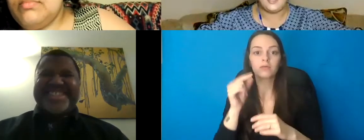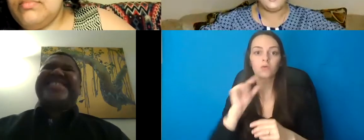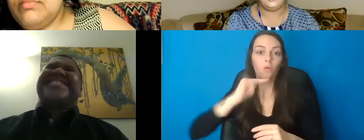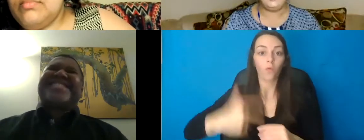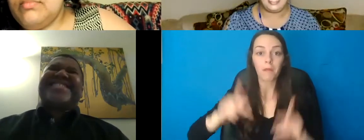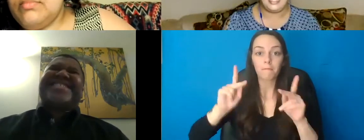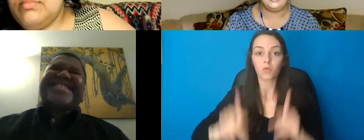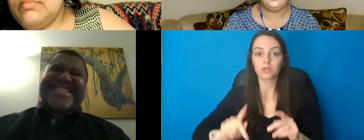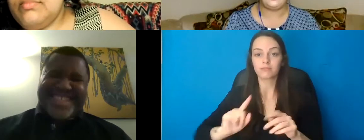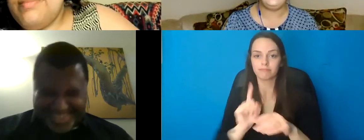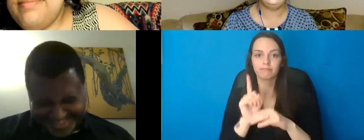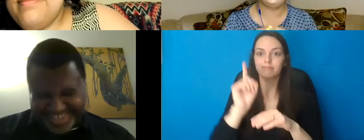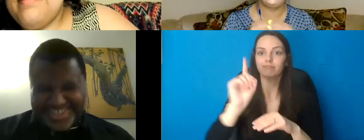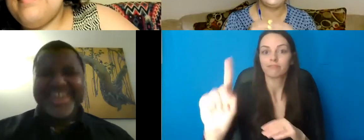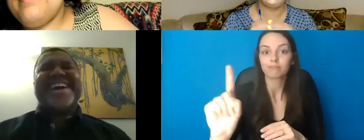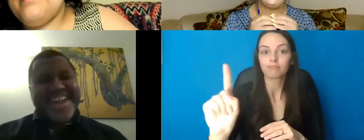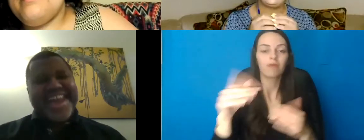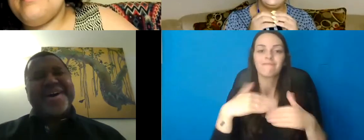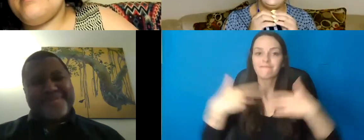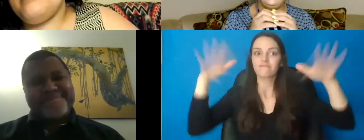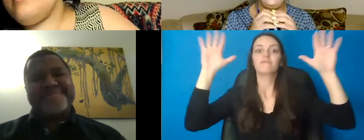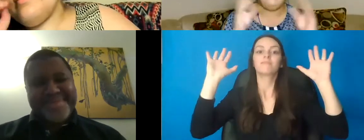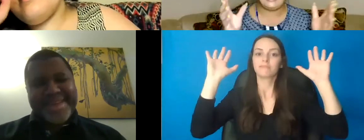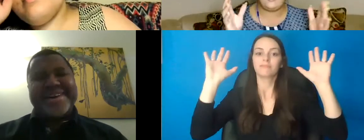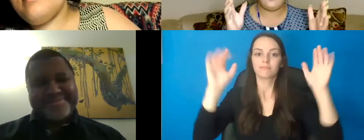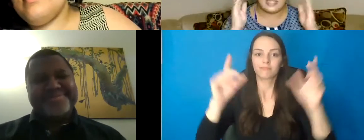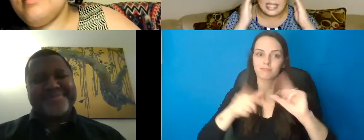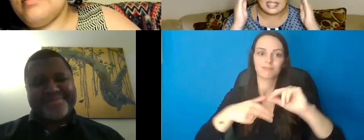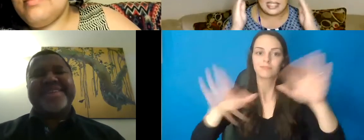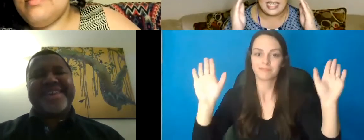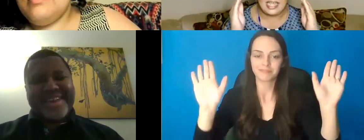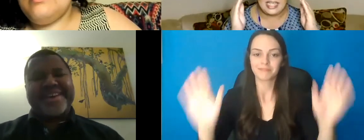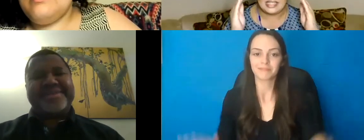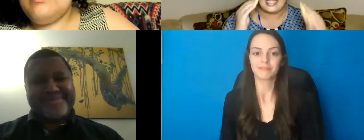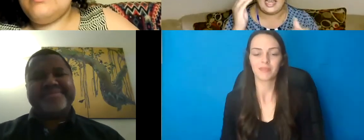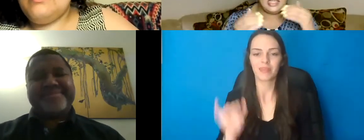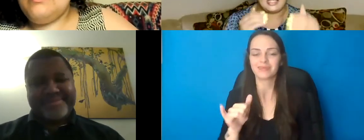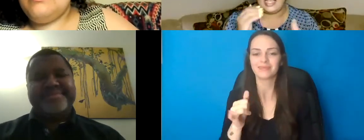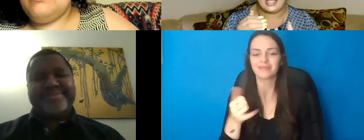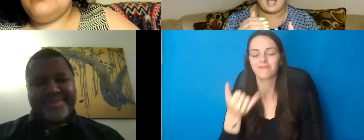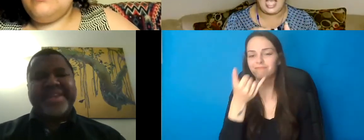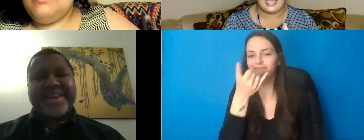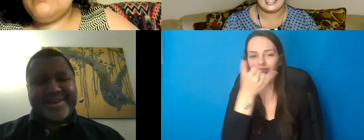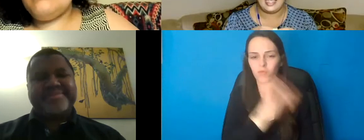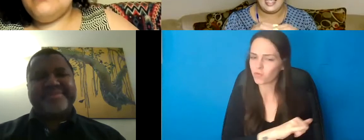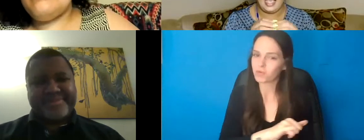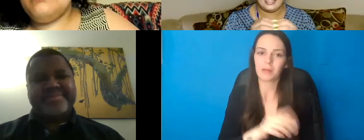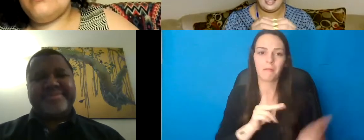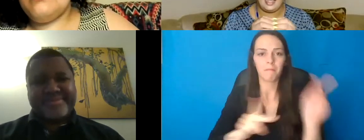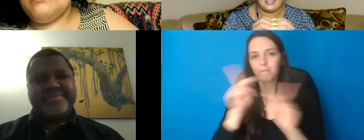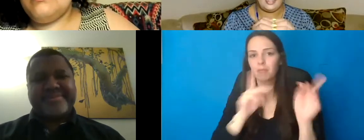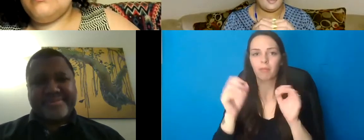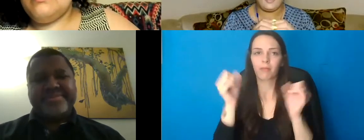and then be done. You know what I mean? So it's just, and that's how ridiculous it is to hear these things coming at us. And,